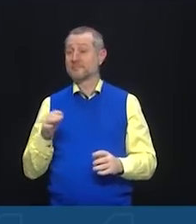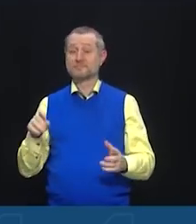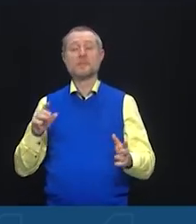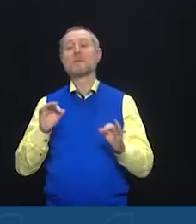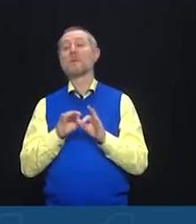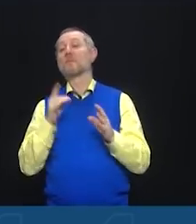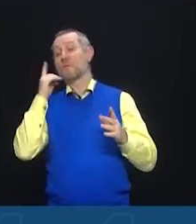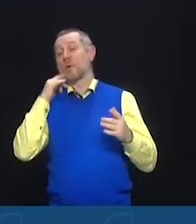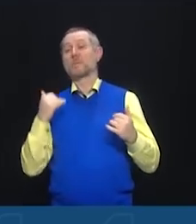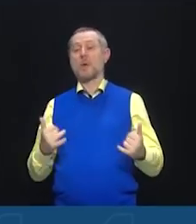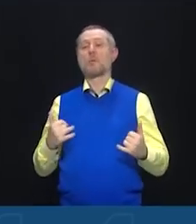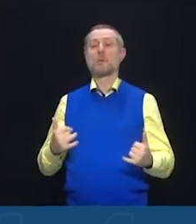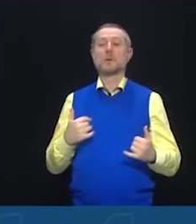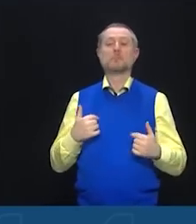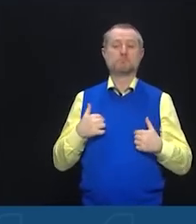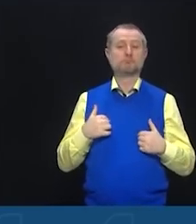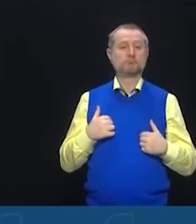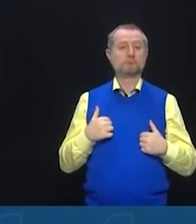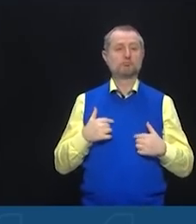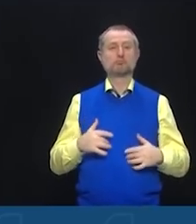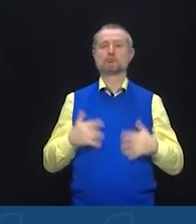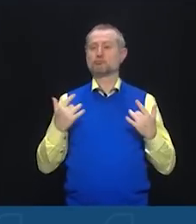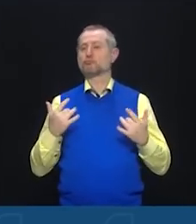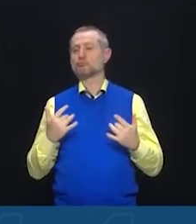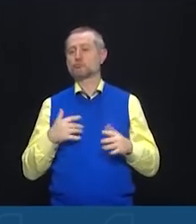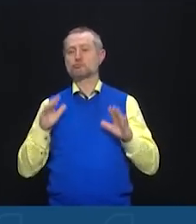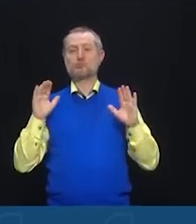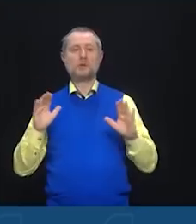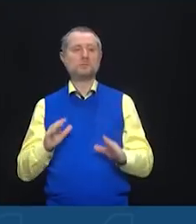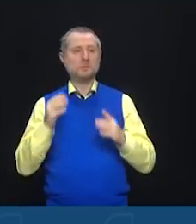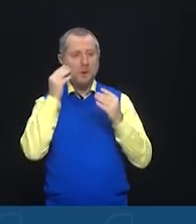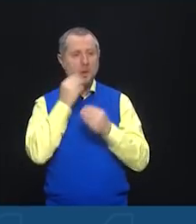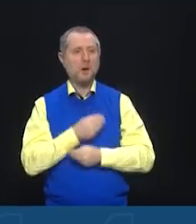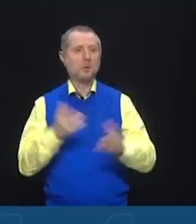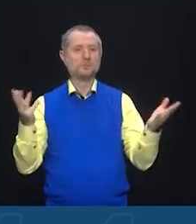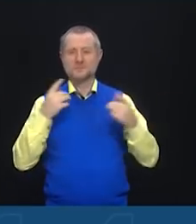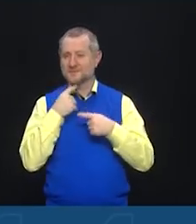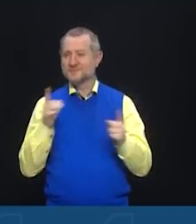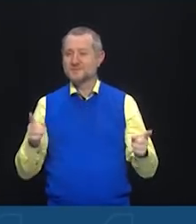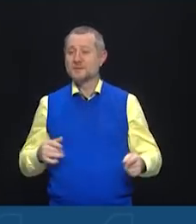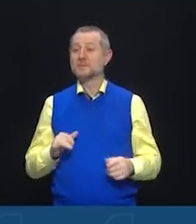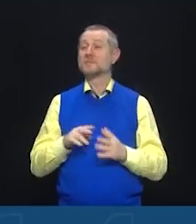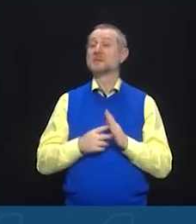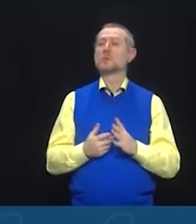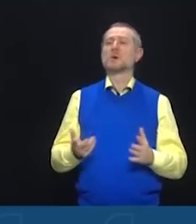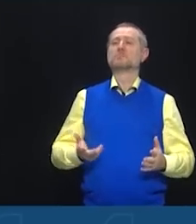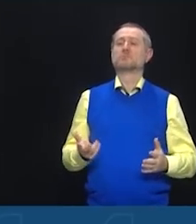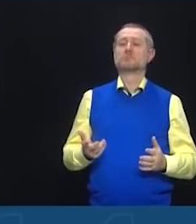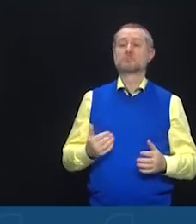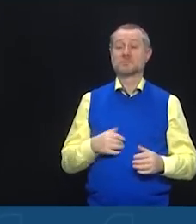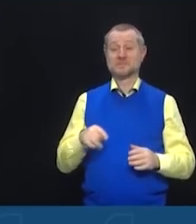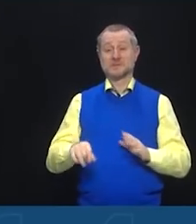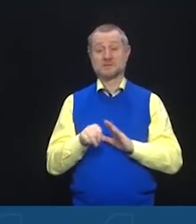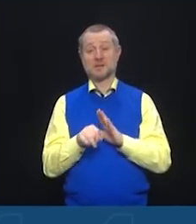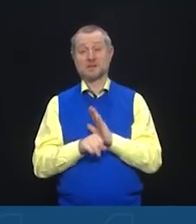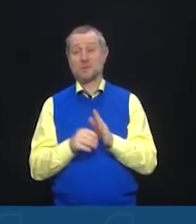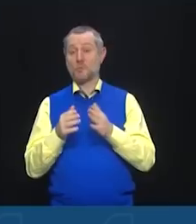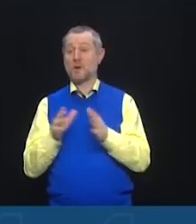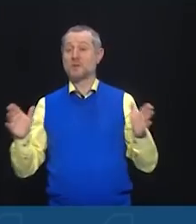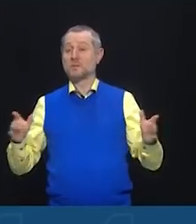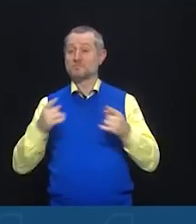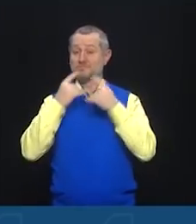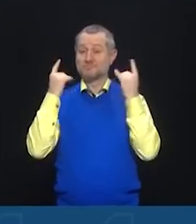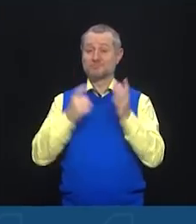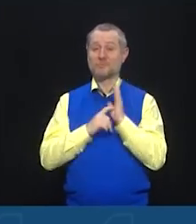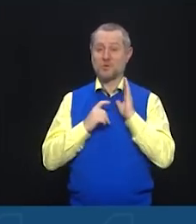this is a very good news announcement that we're going to allow the cessation of statewide mask mandates in schools. Here's the areas